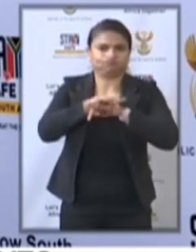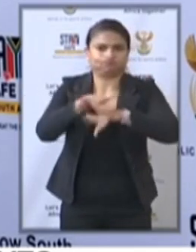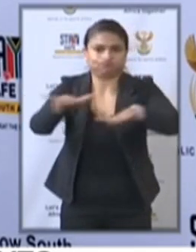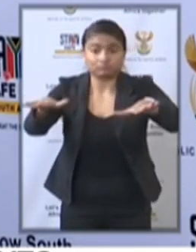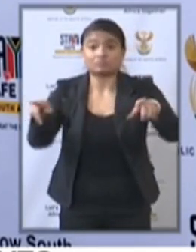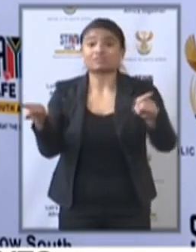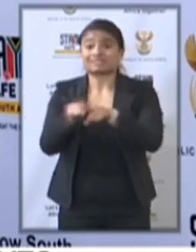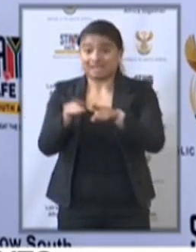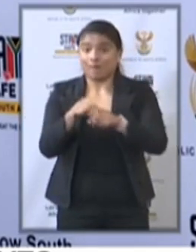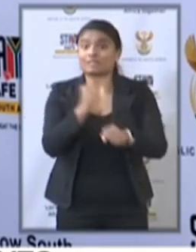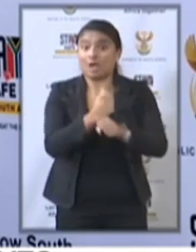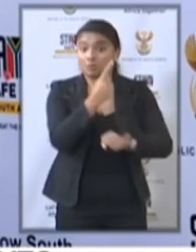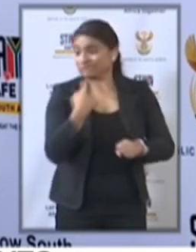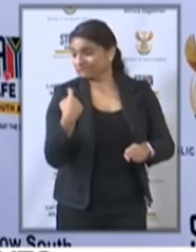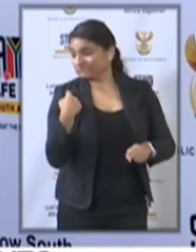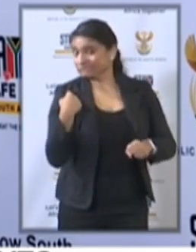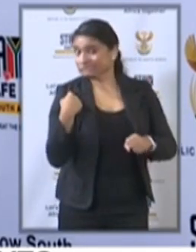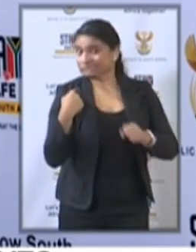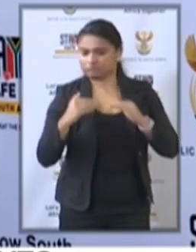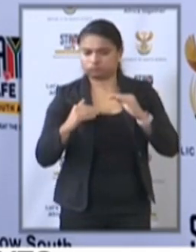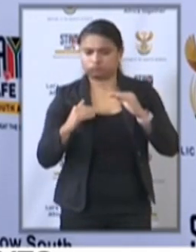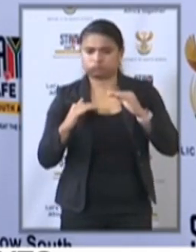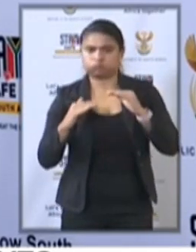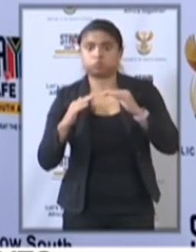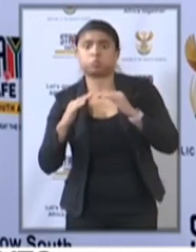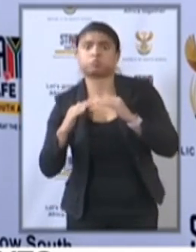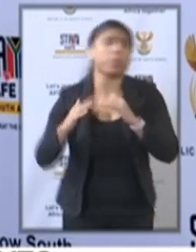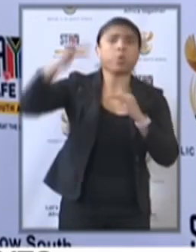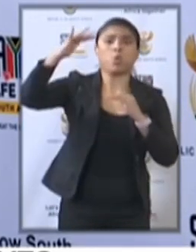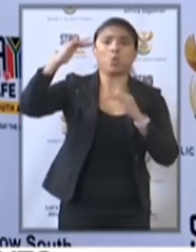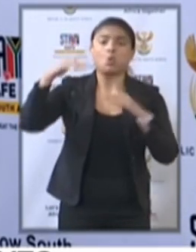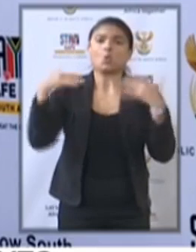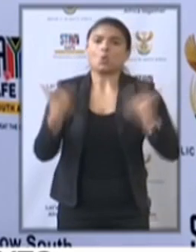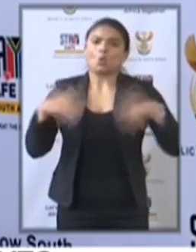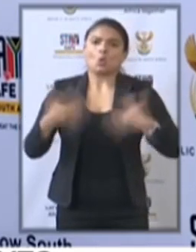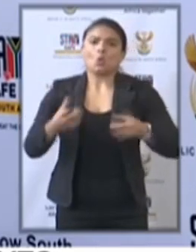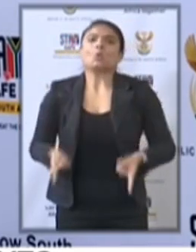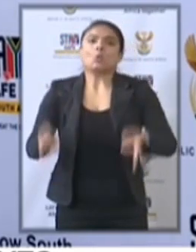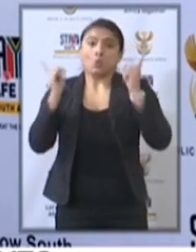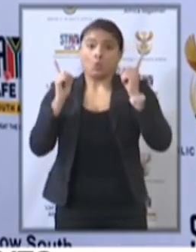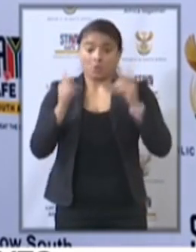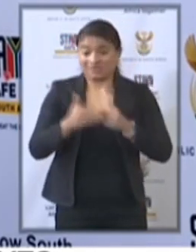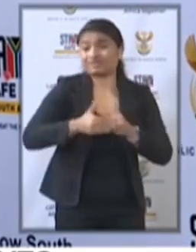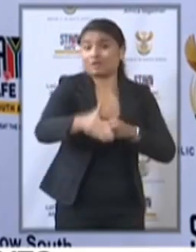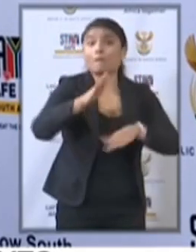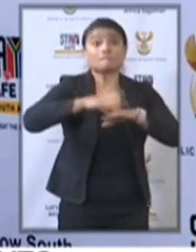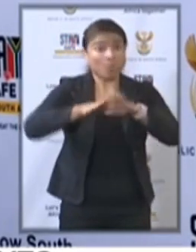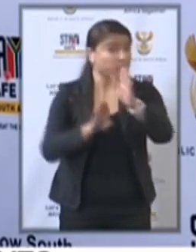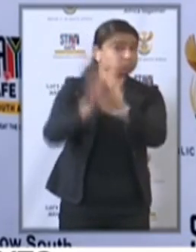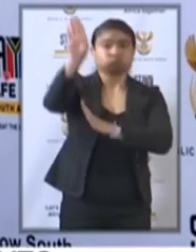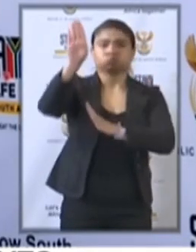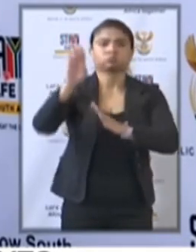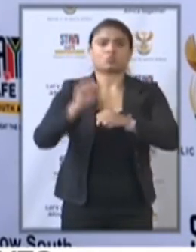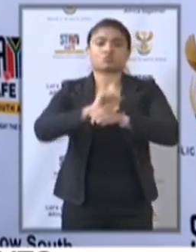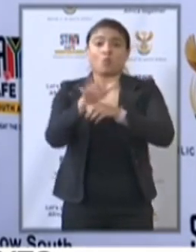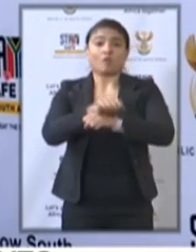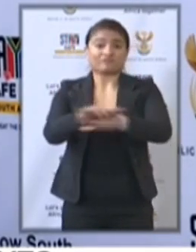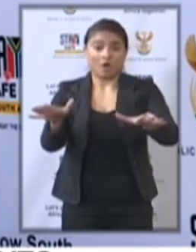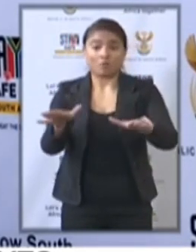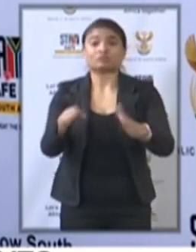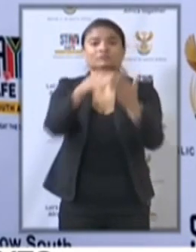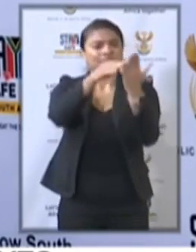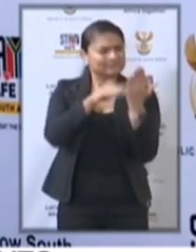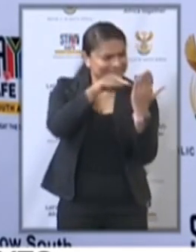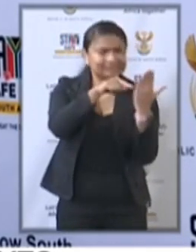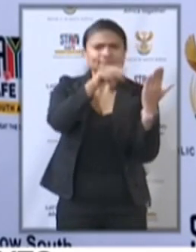new epicenter for the spread of the virus. So these studies are going to help us in